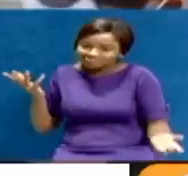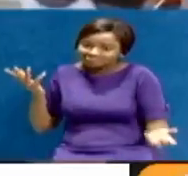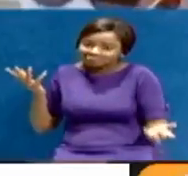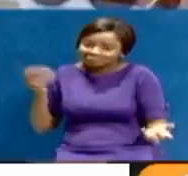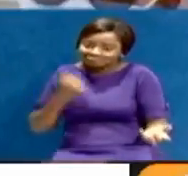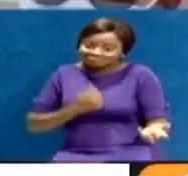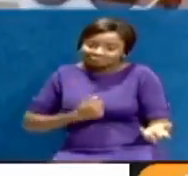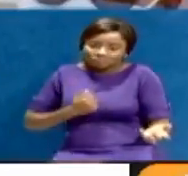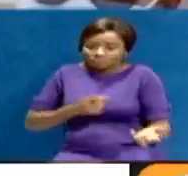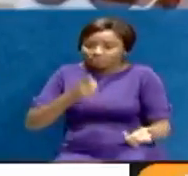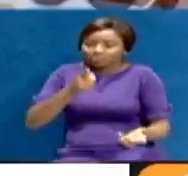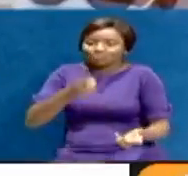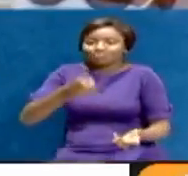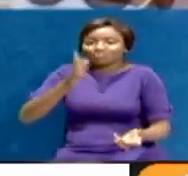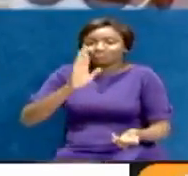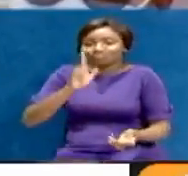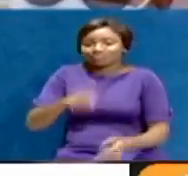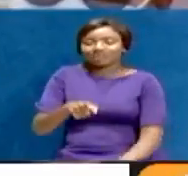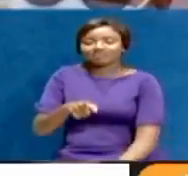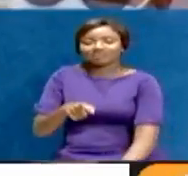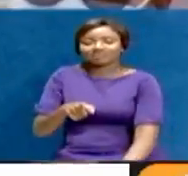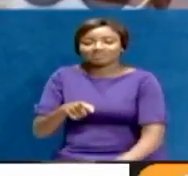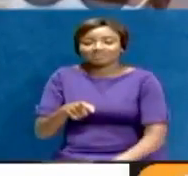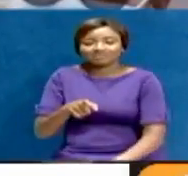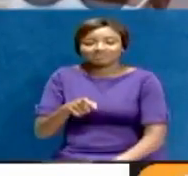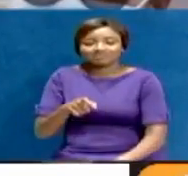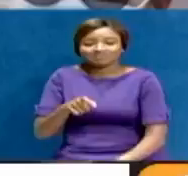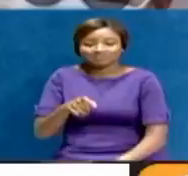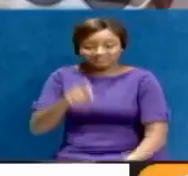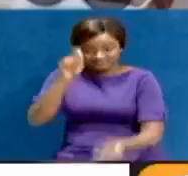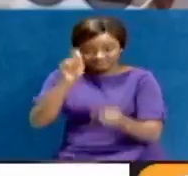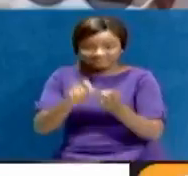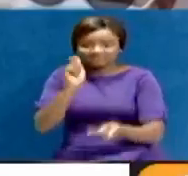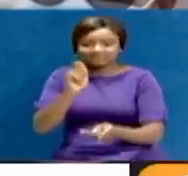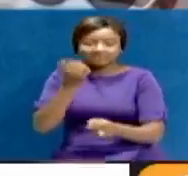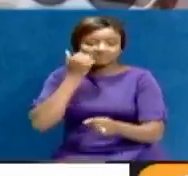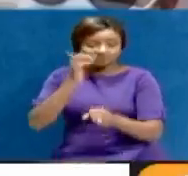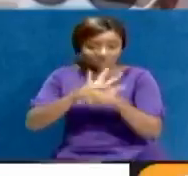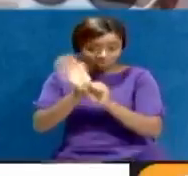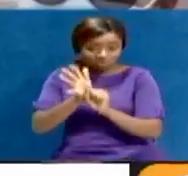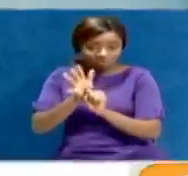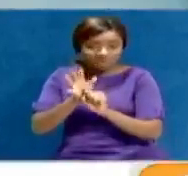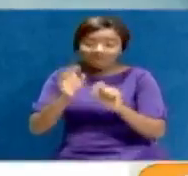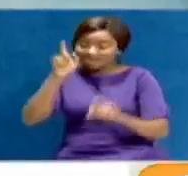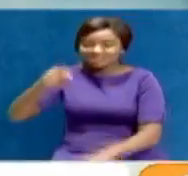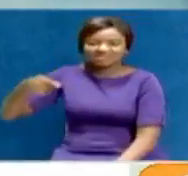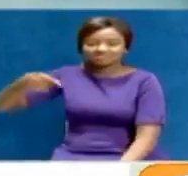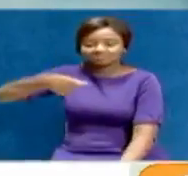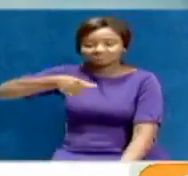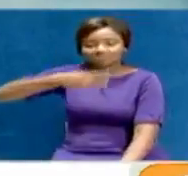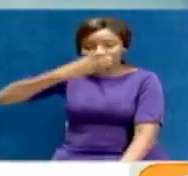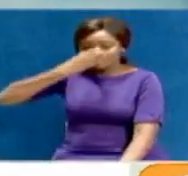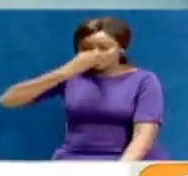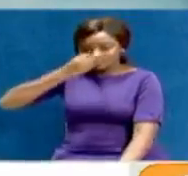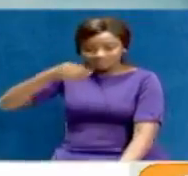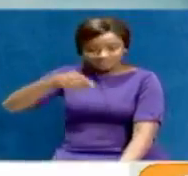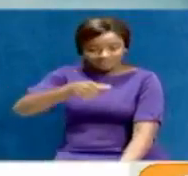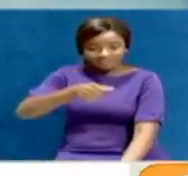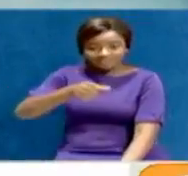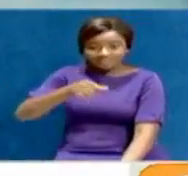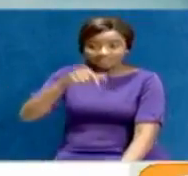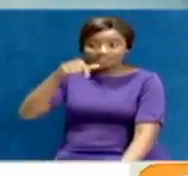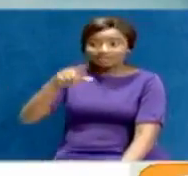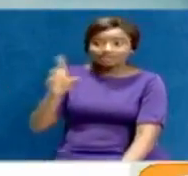will be subjected to forceful testing, and they have to pay. The county has so far